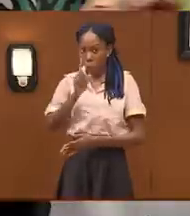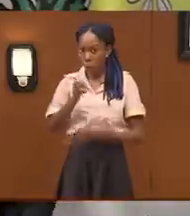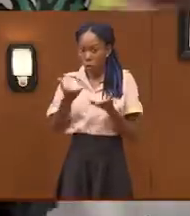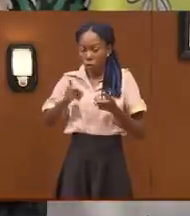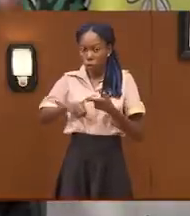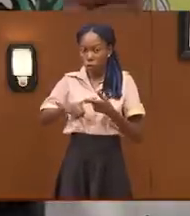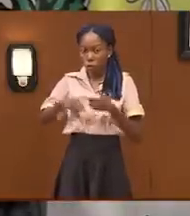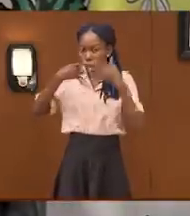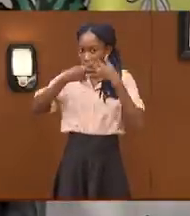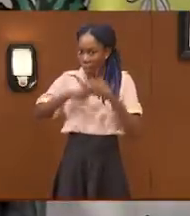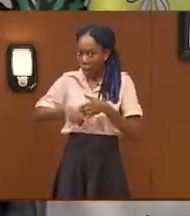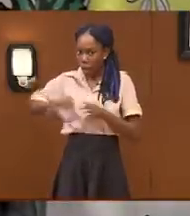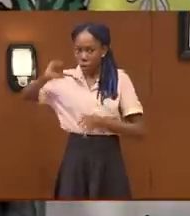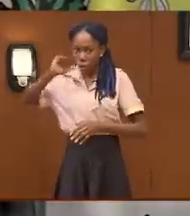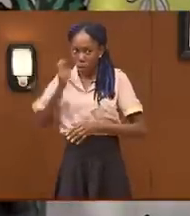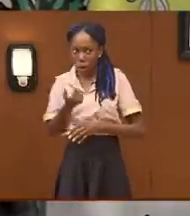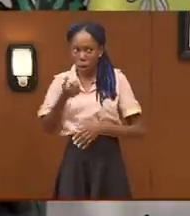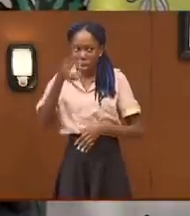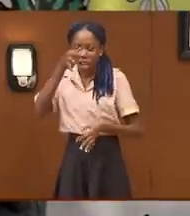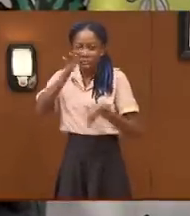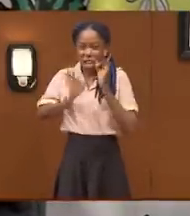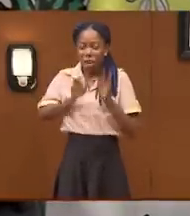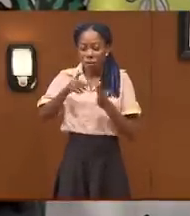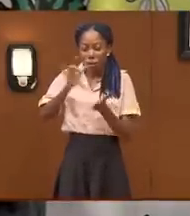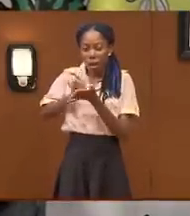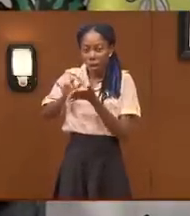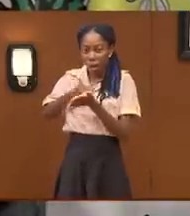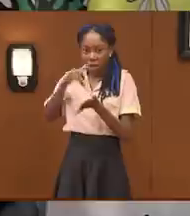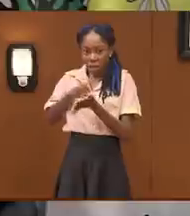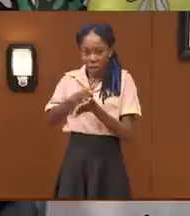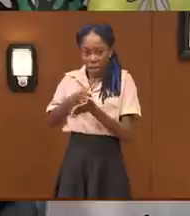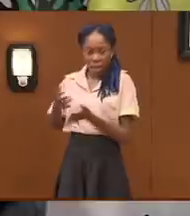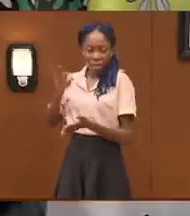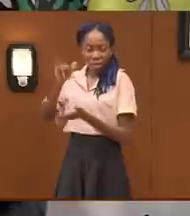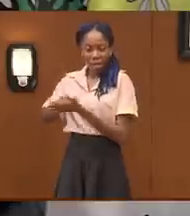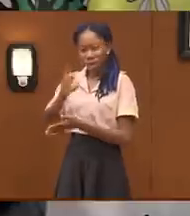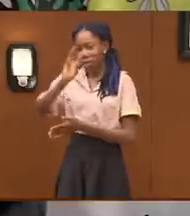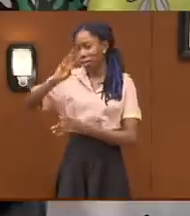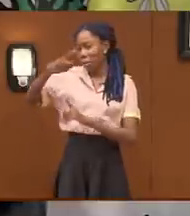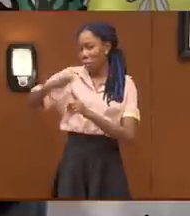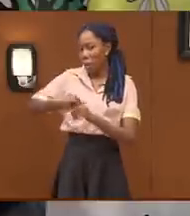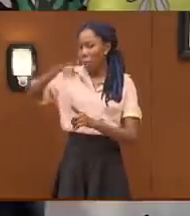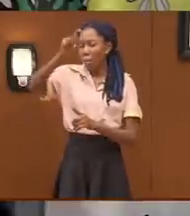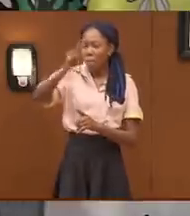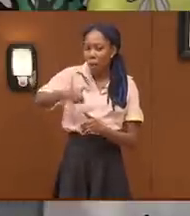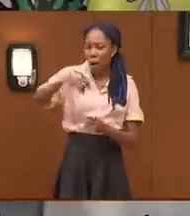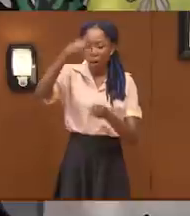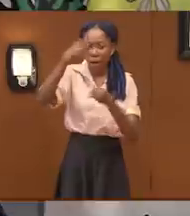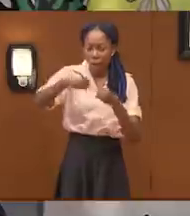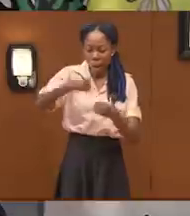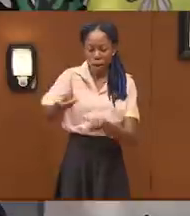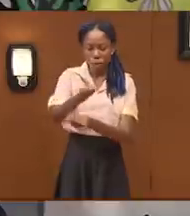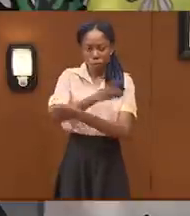that 6 months, when you calculate it, must end today, which is the anniversary of the new